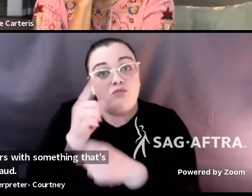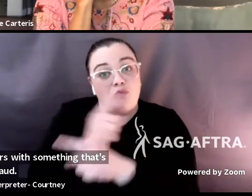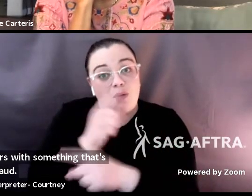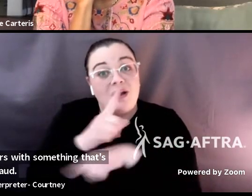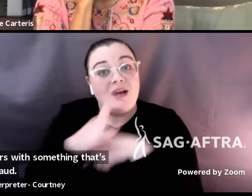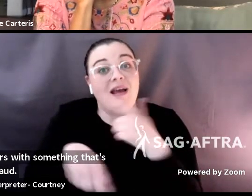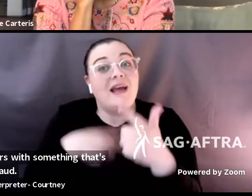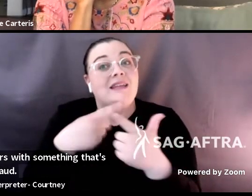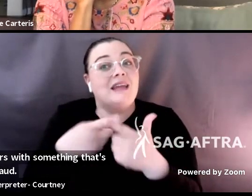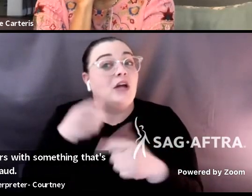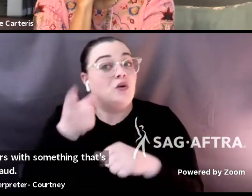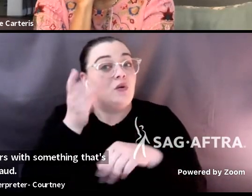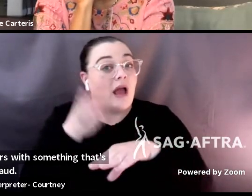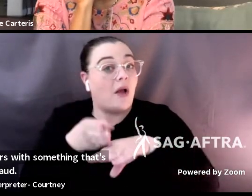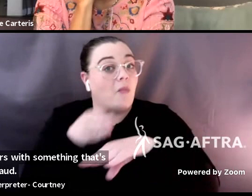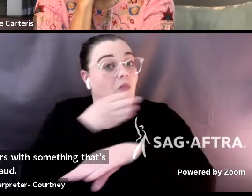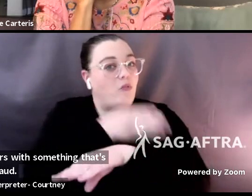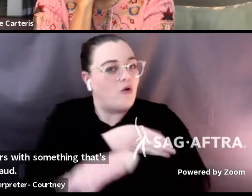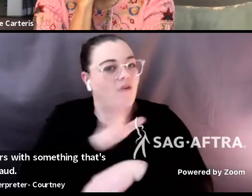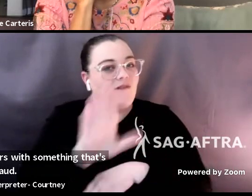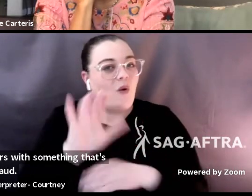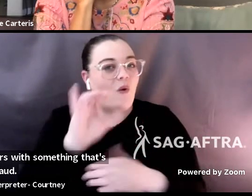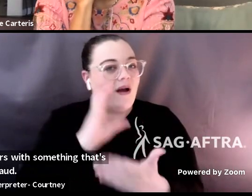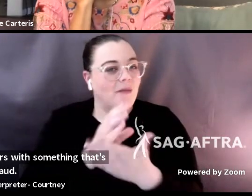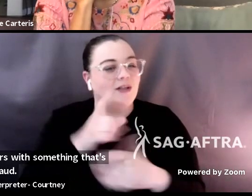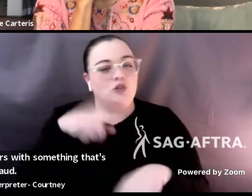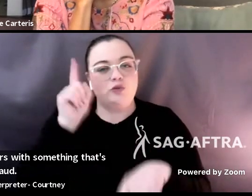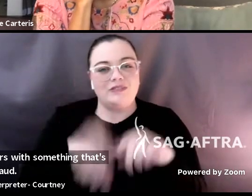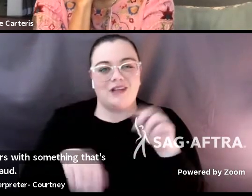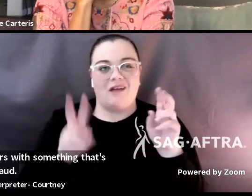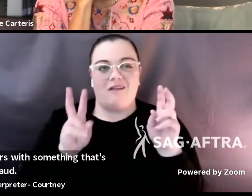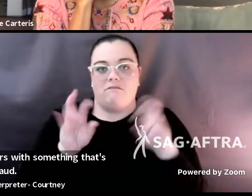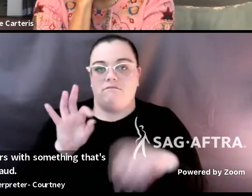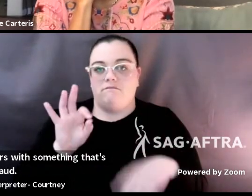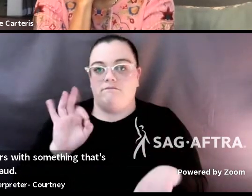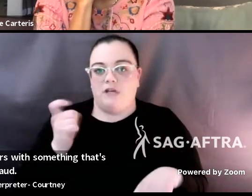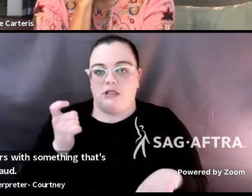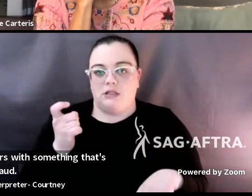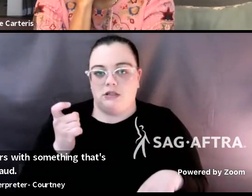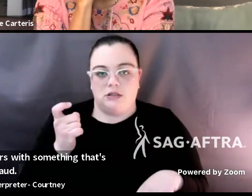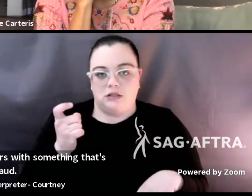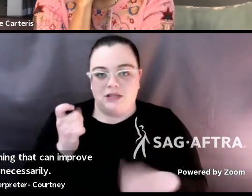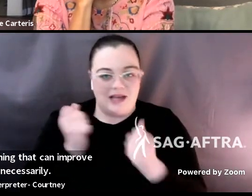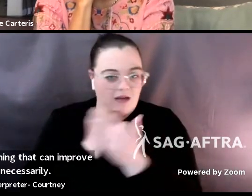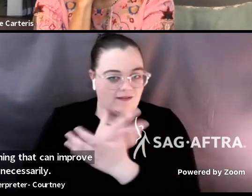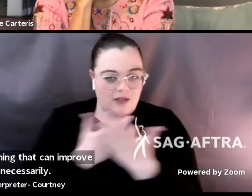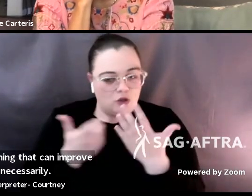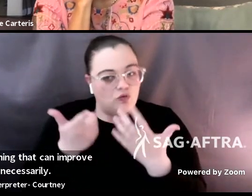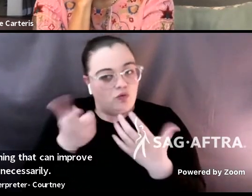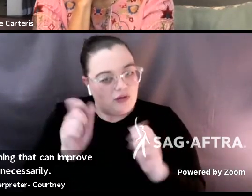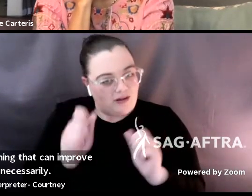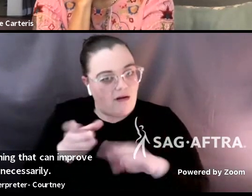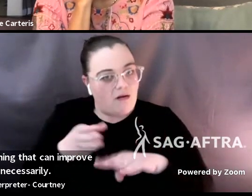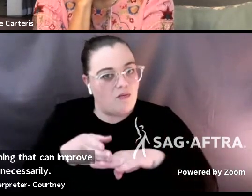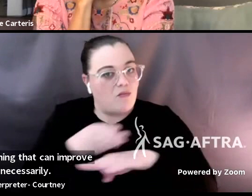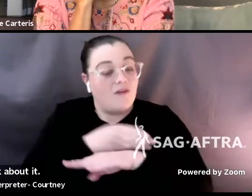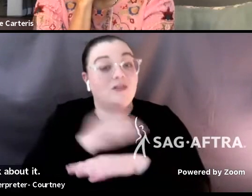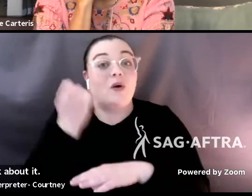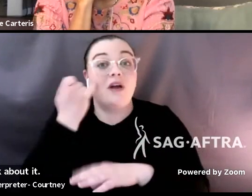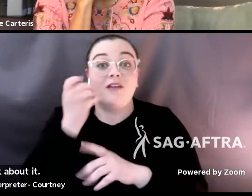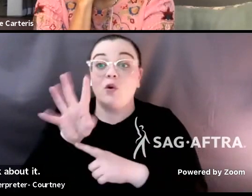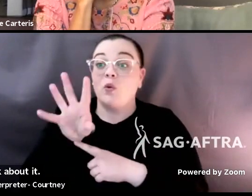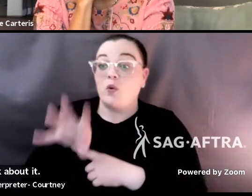can improve your image, but will not fix it necessarily. And that's the way to sort of think about it. So the better you shoot your